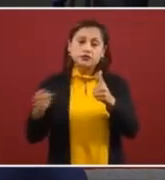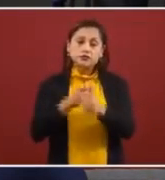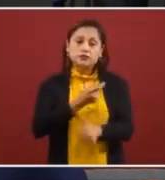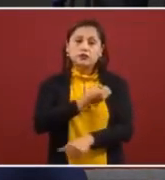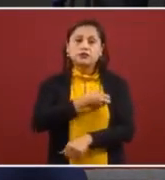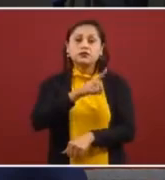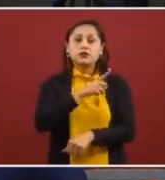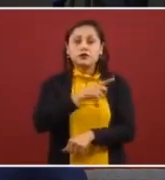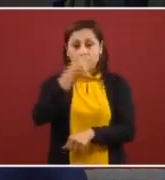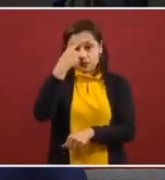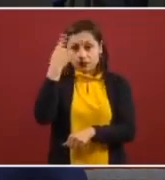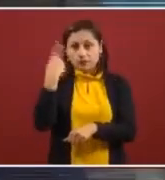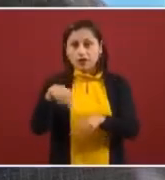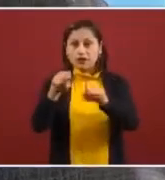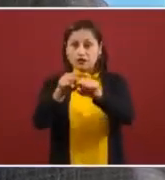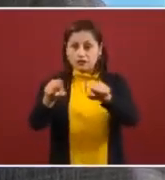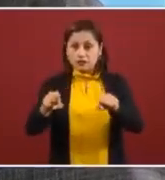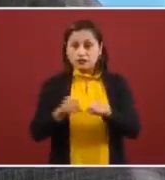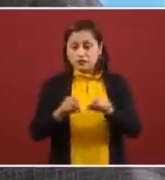all the whole population.